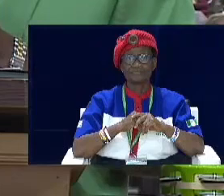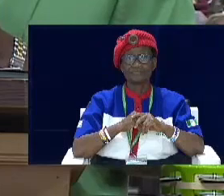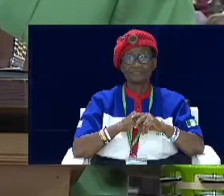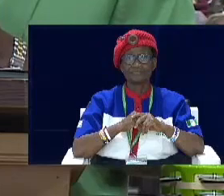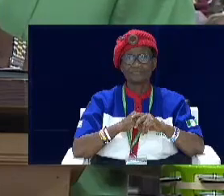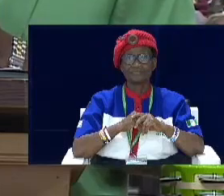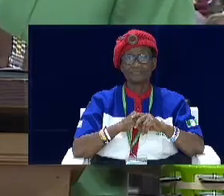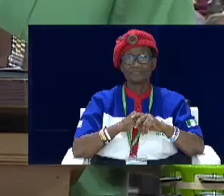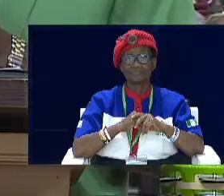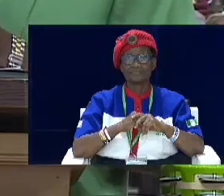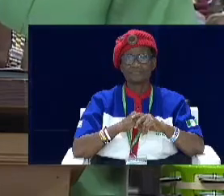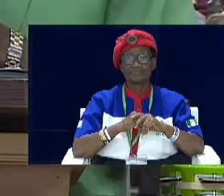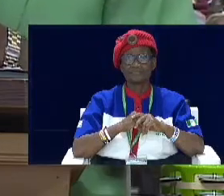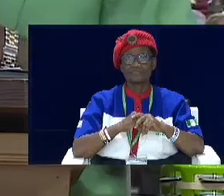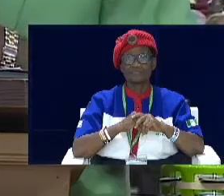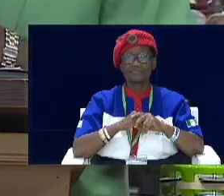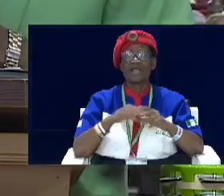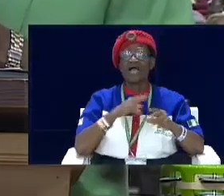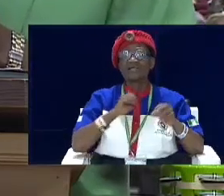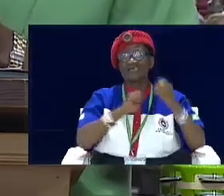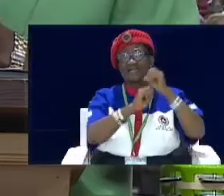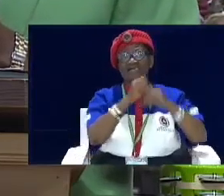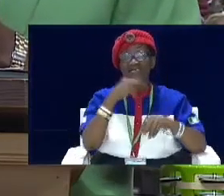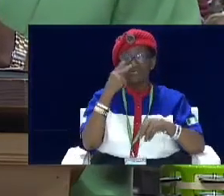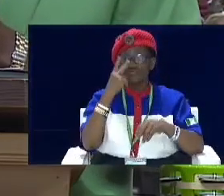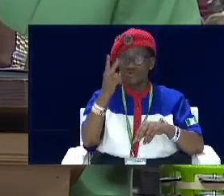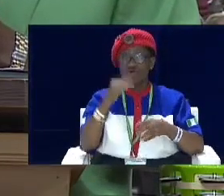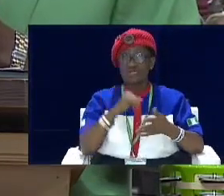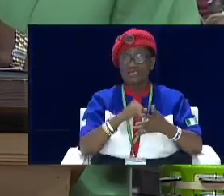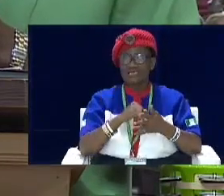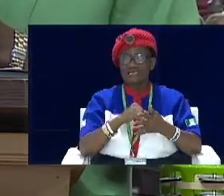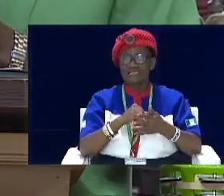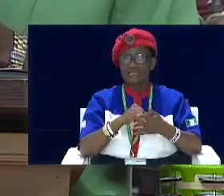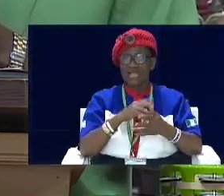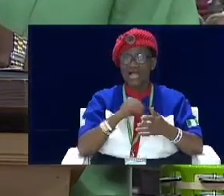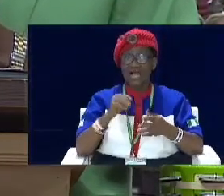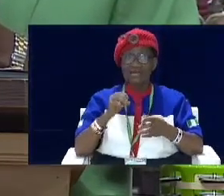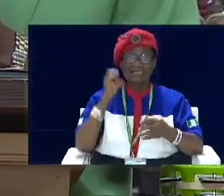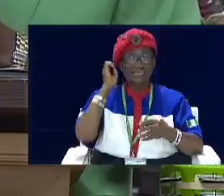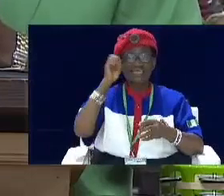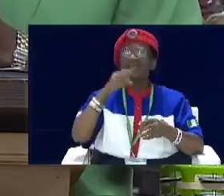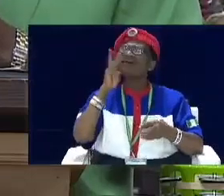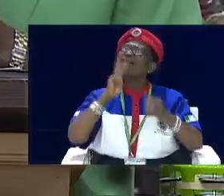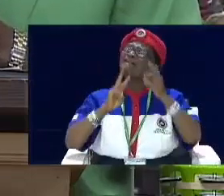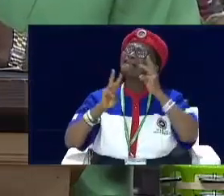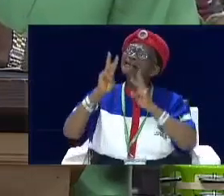ajagoke re orun. And Elisha saw it, and he cried,